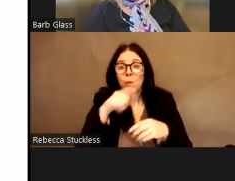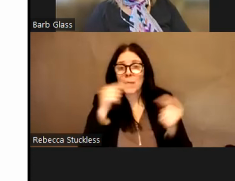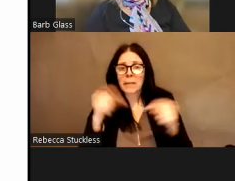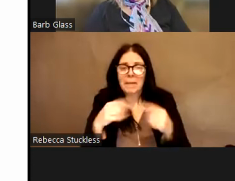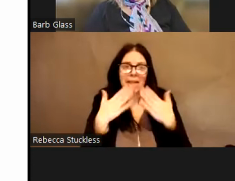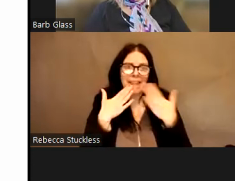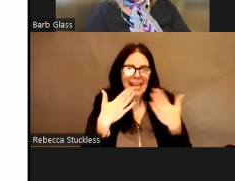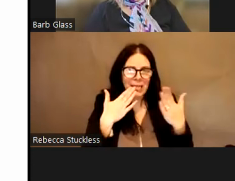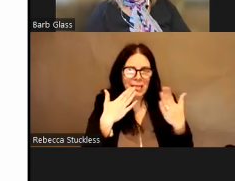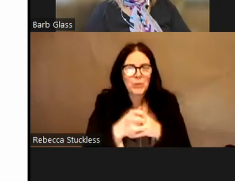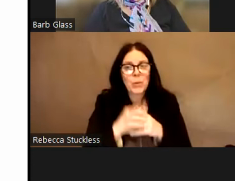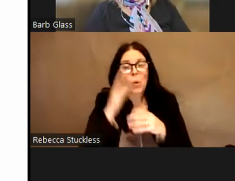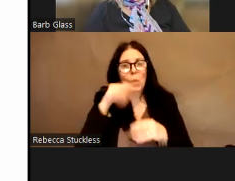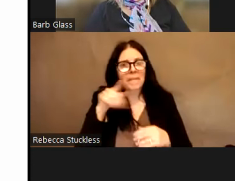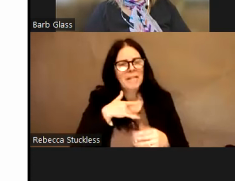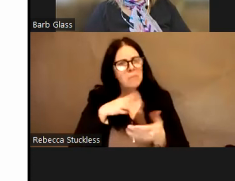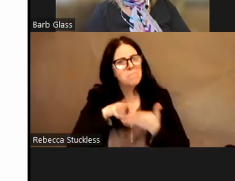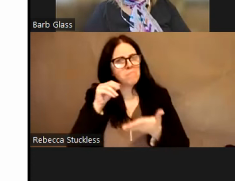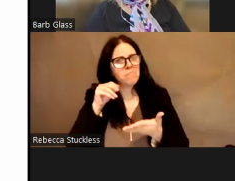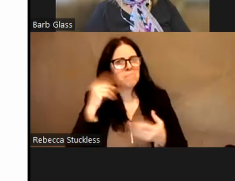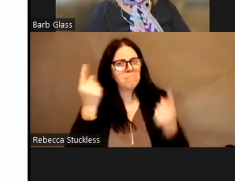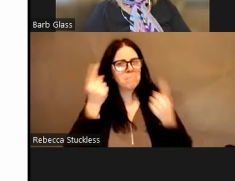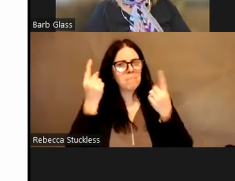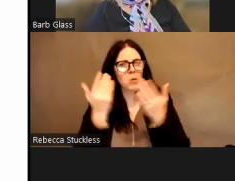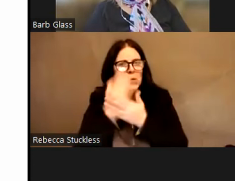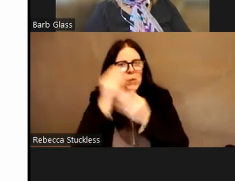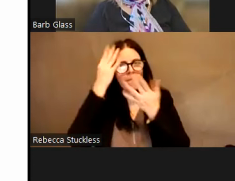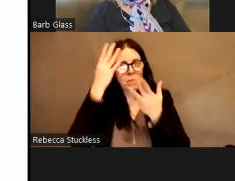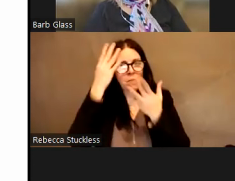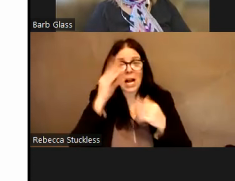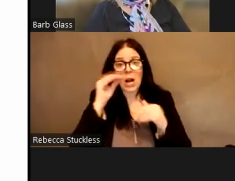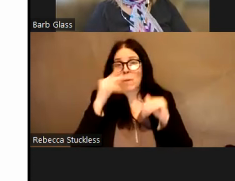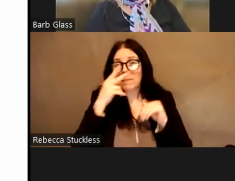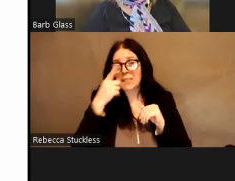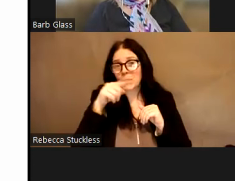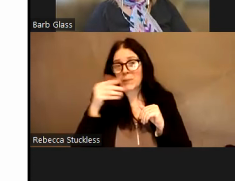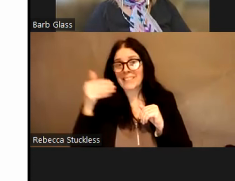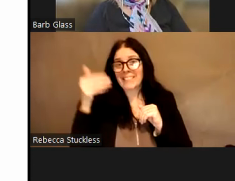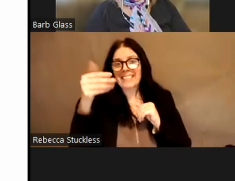hope you've gotten some new information and hope to see you at the next pop-up PD.